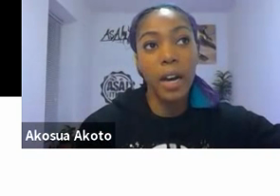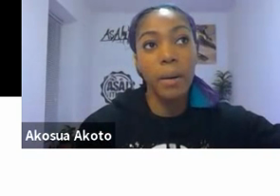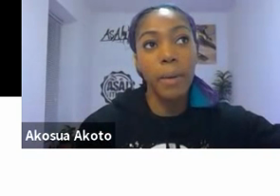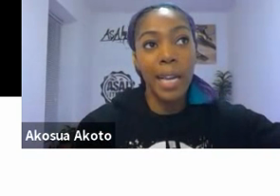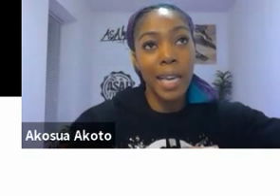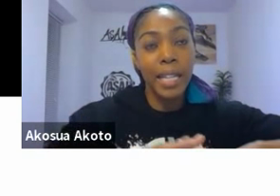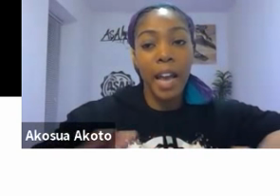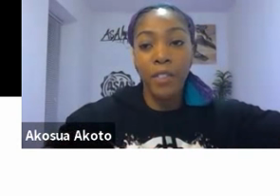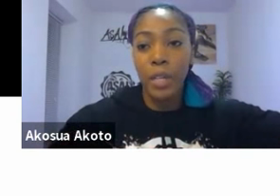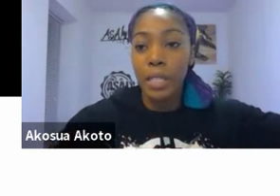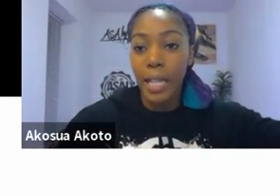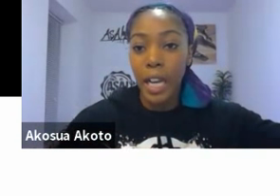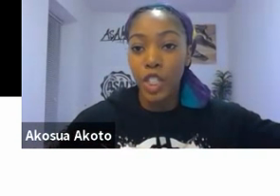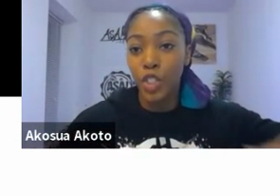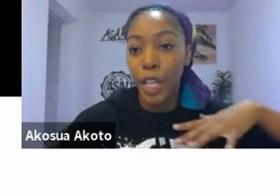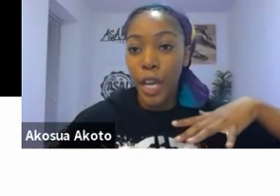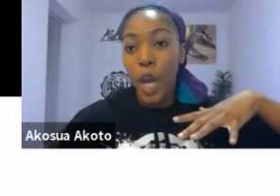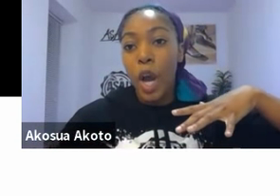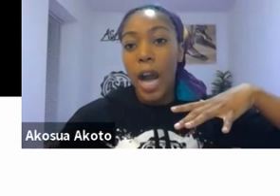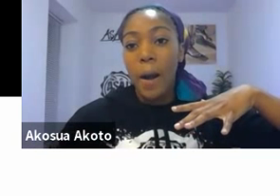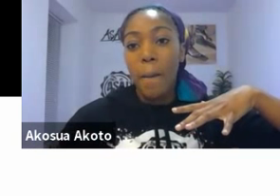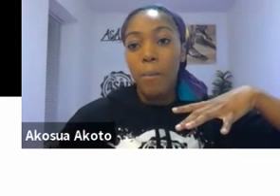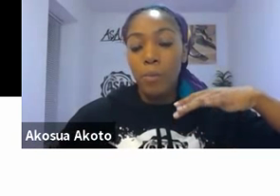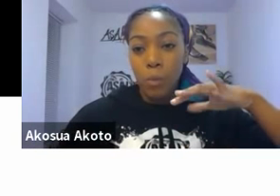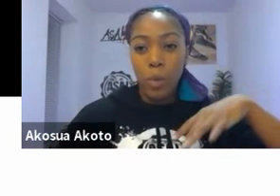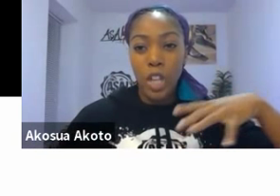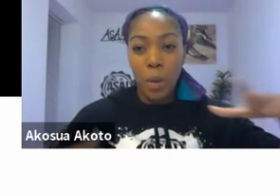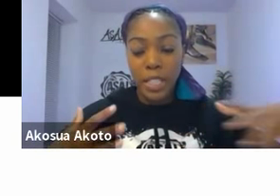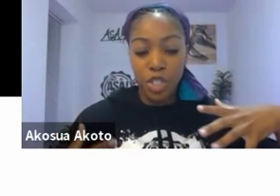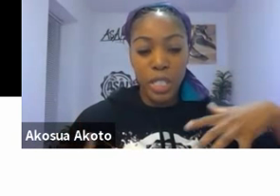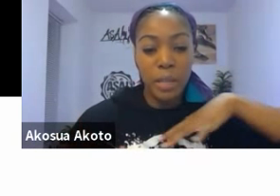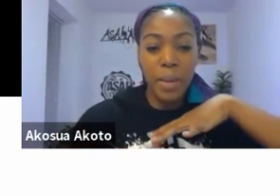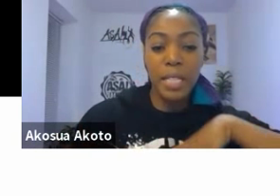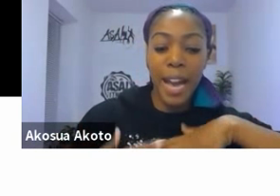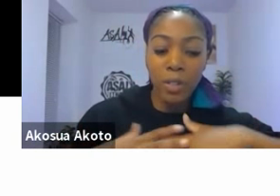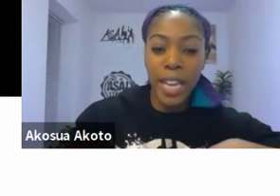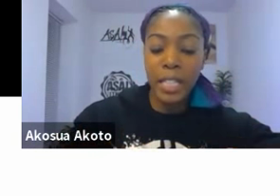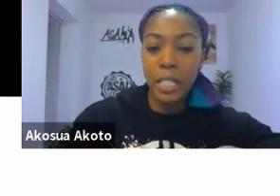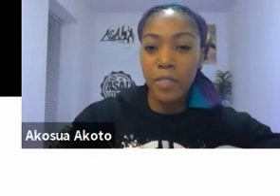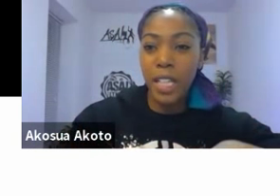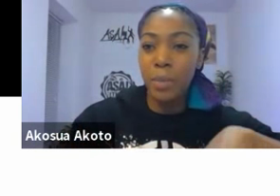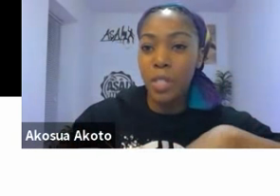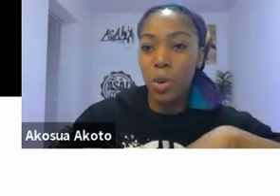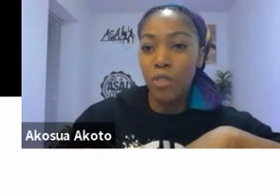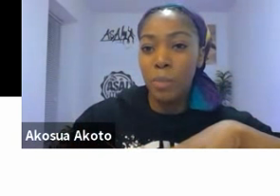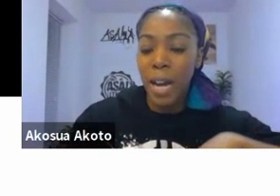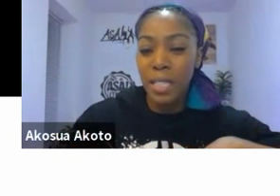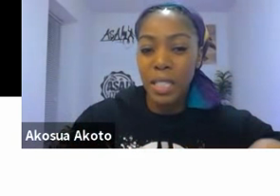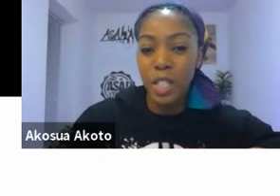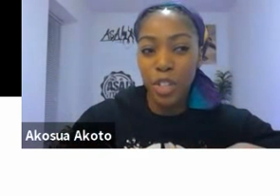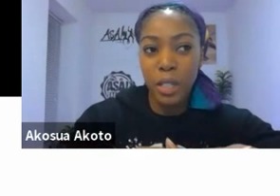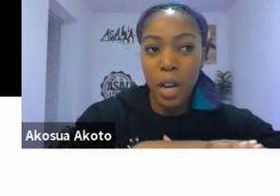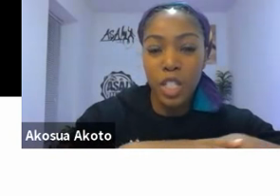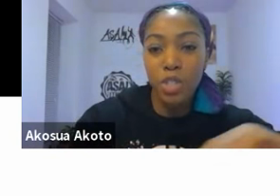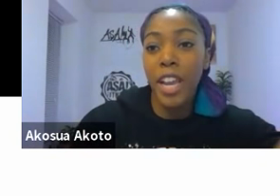at, again, Africa is not a country. What's always interesting to me is how dance develops or responds